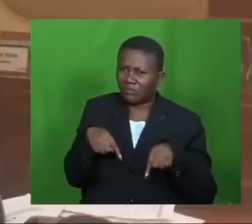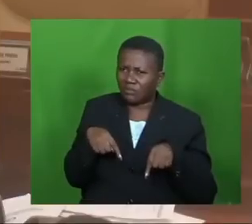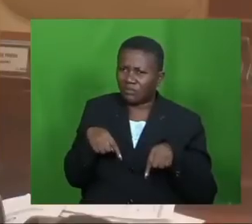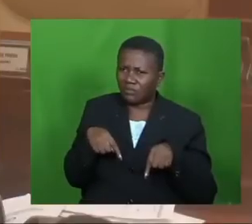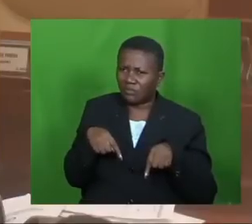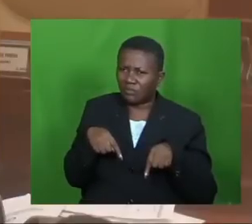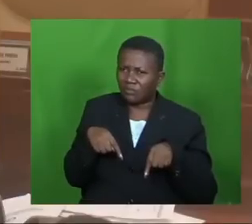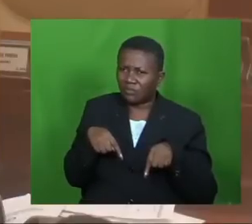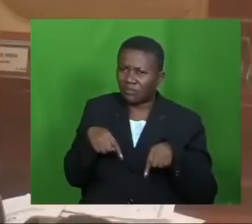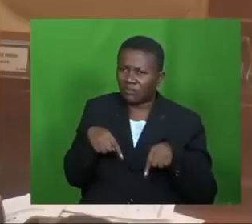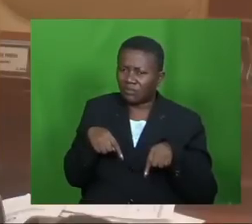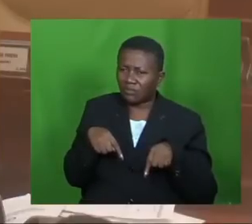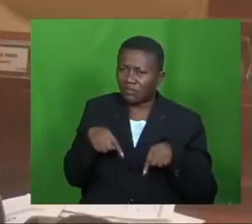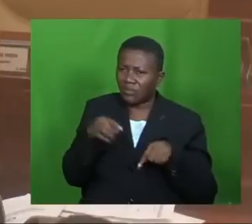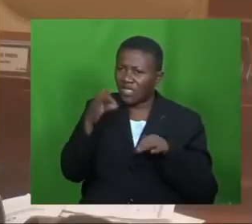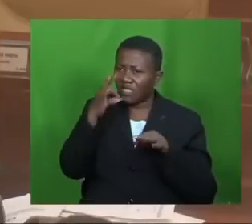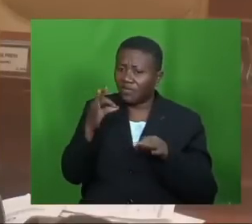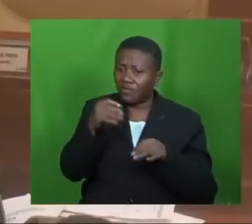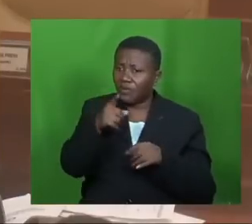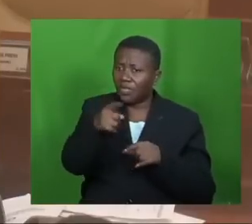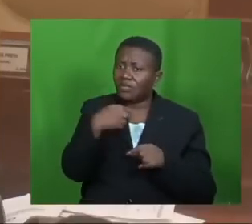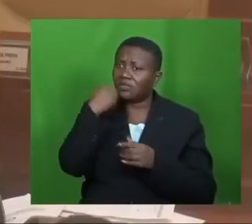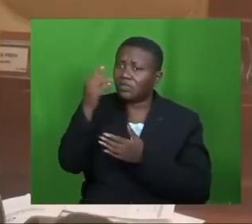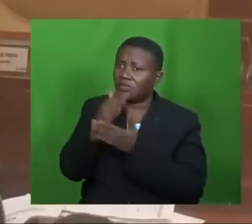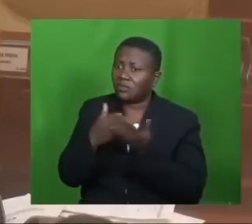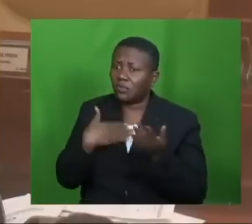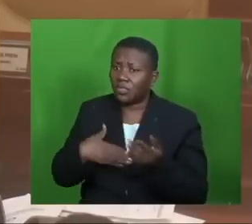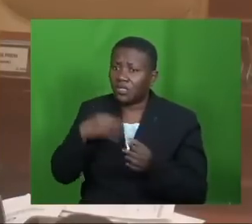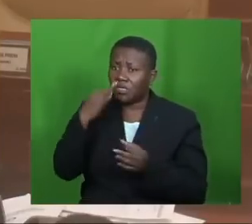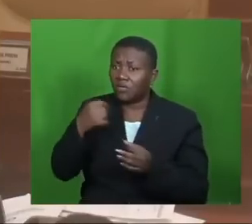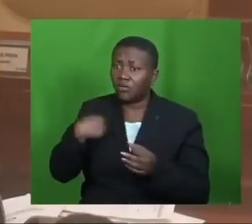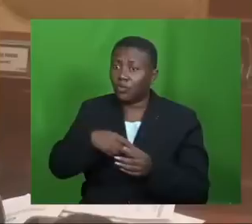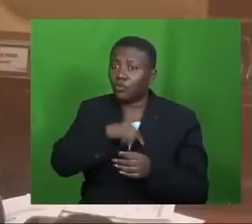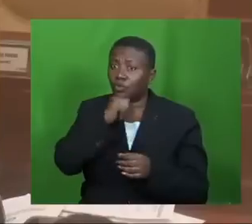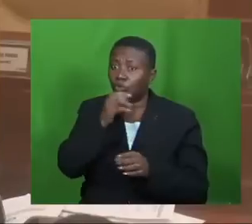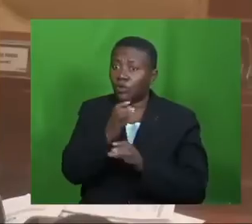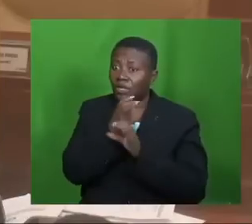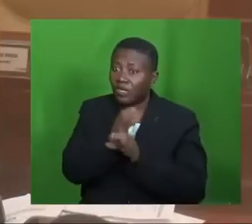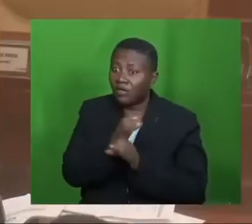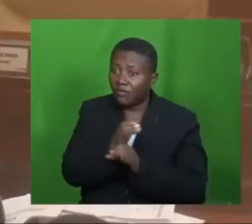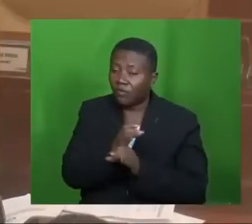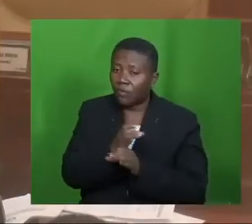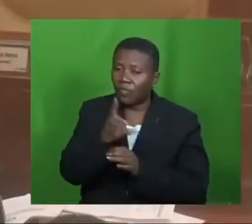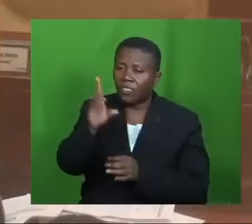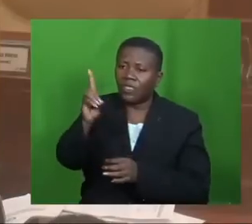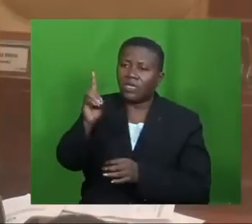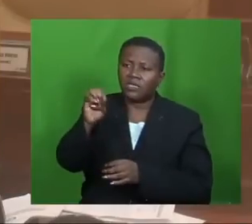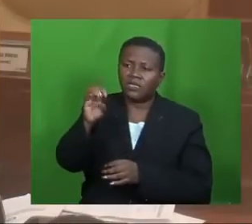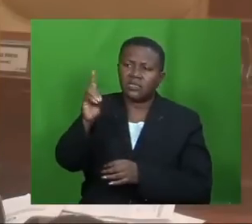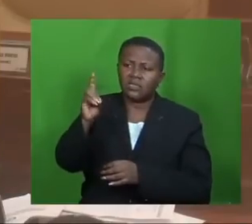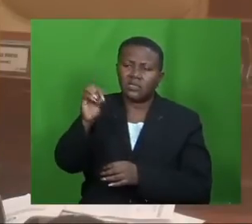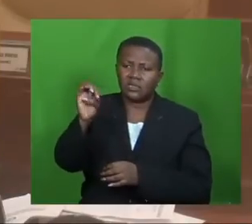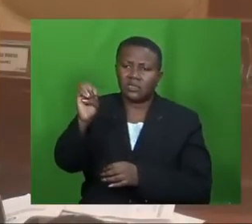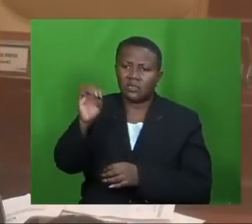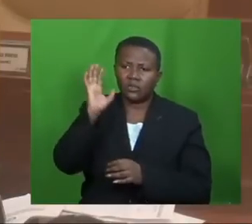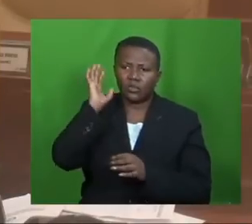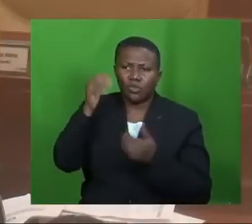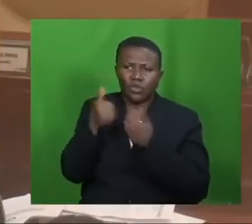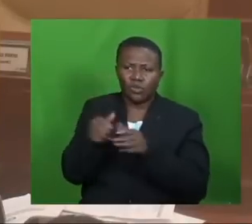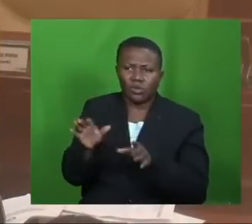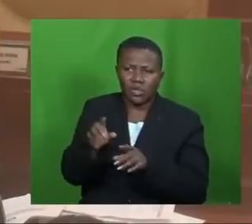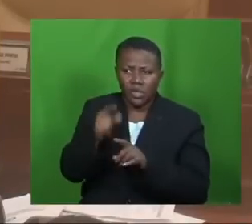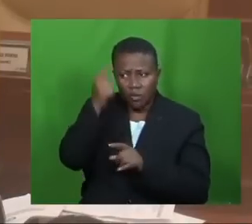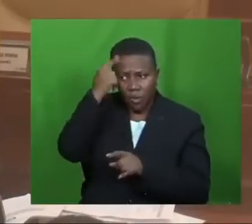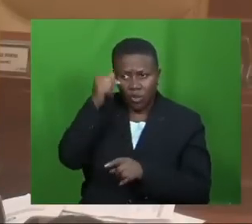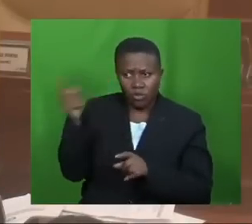if you are not lucky, the day will miss the penalty, because the way he was jittery. But